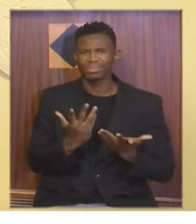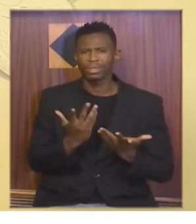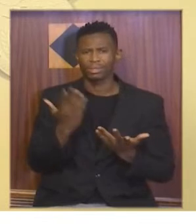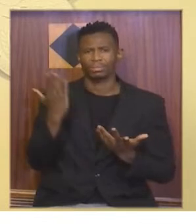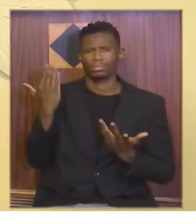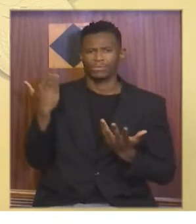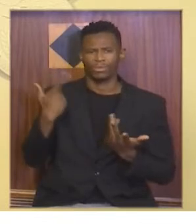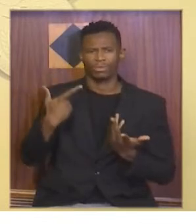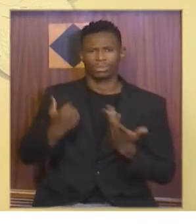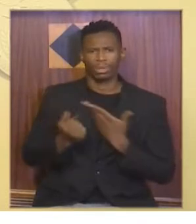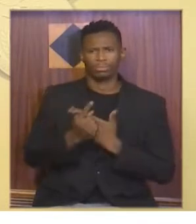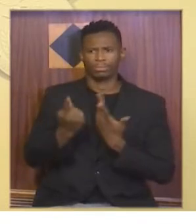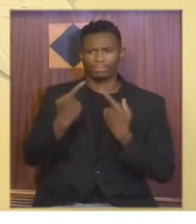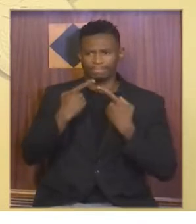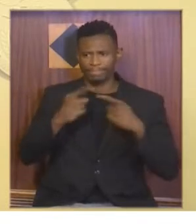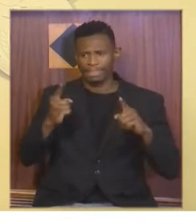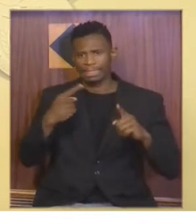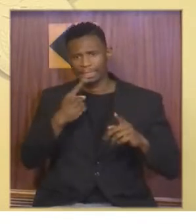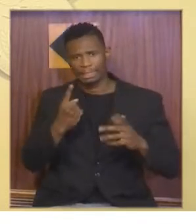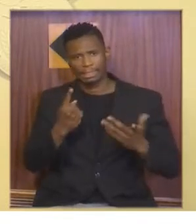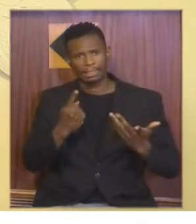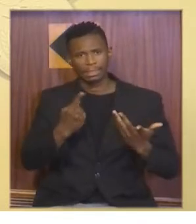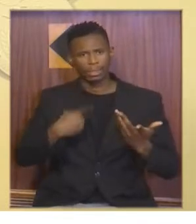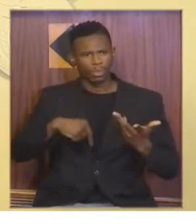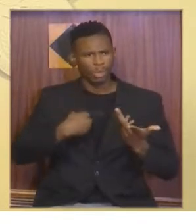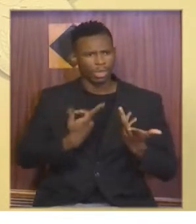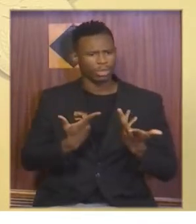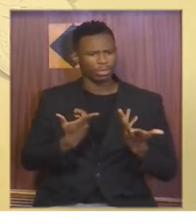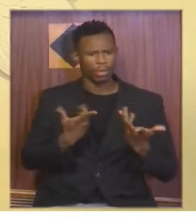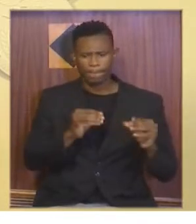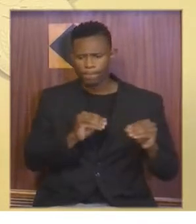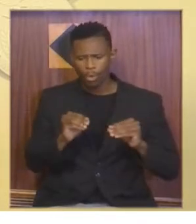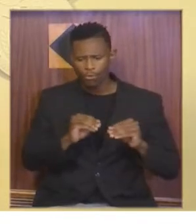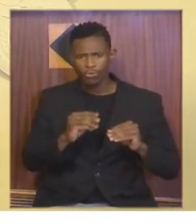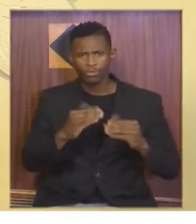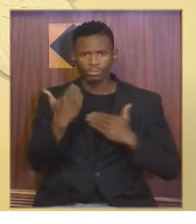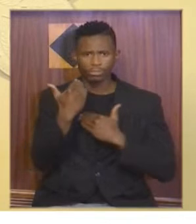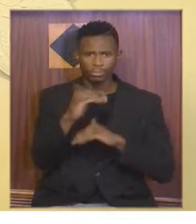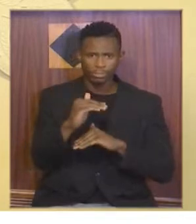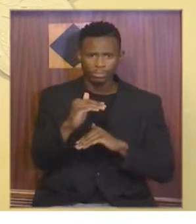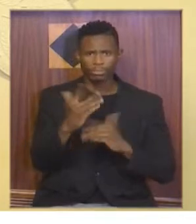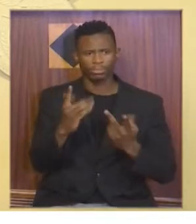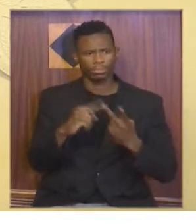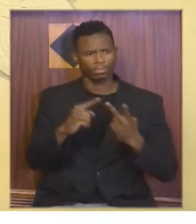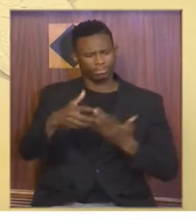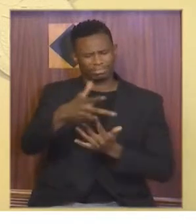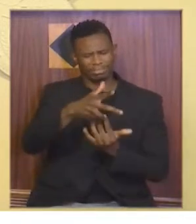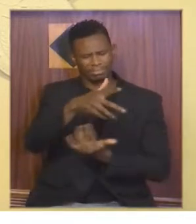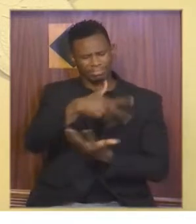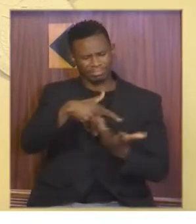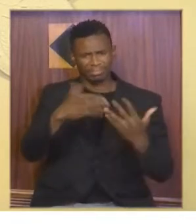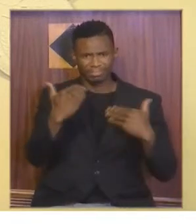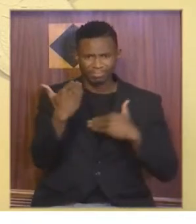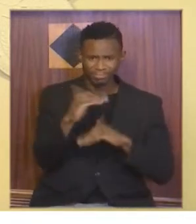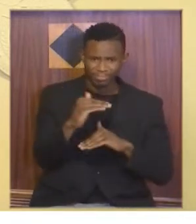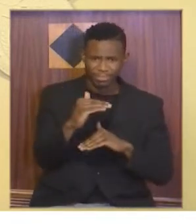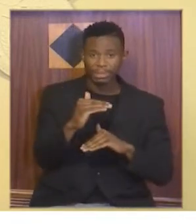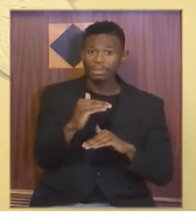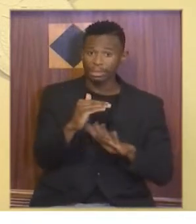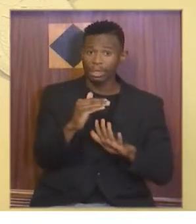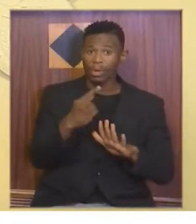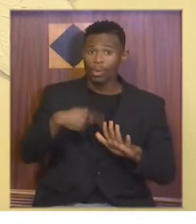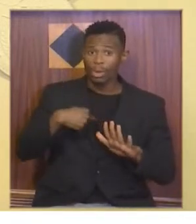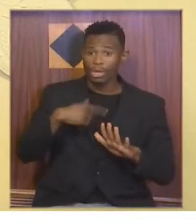on movement, gatherings, and various activities, as South Africans, we did